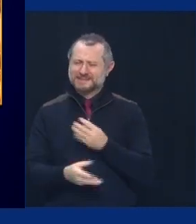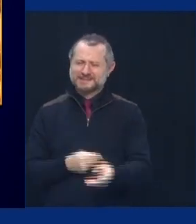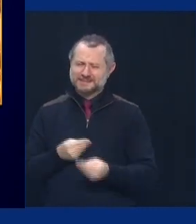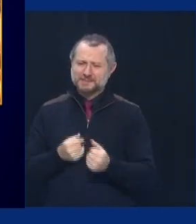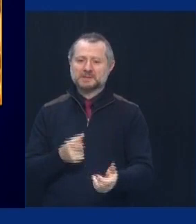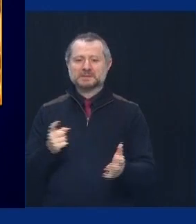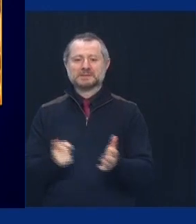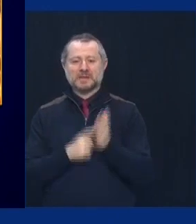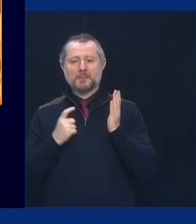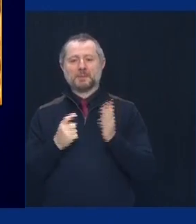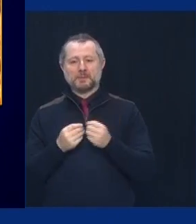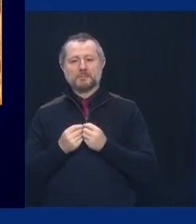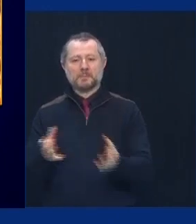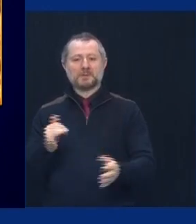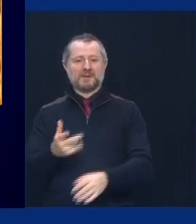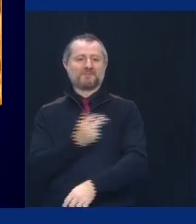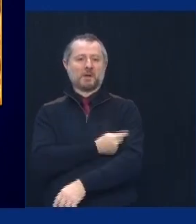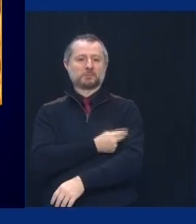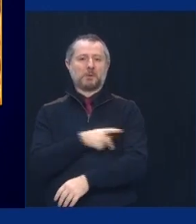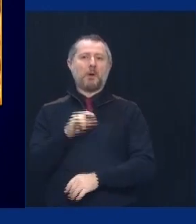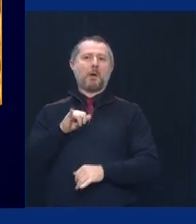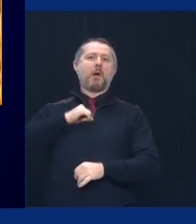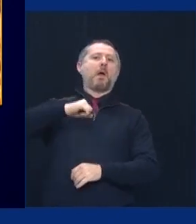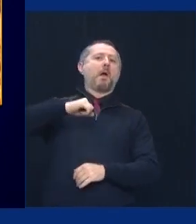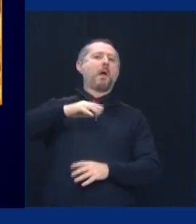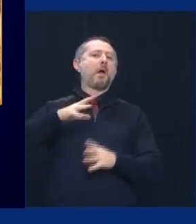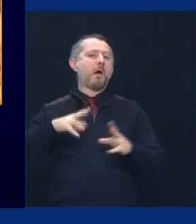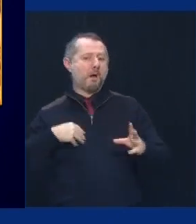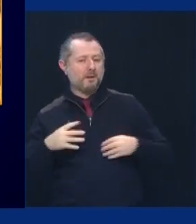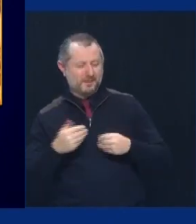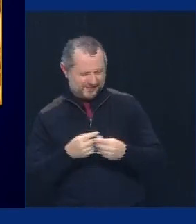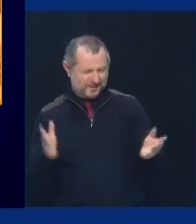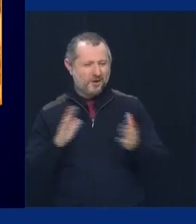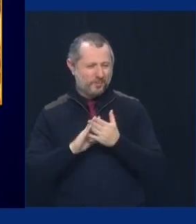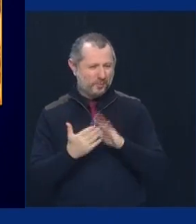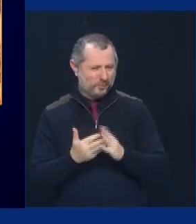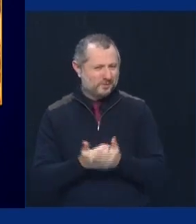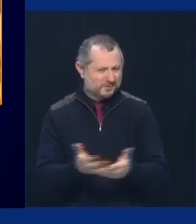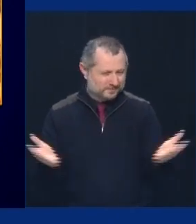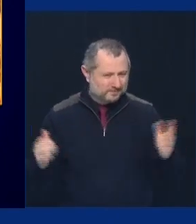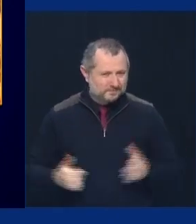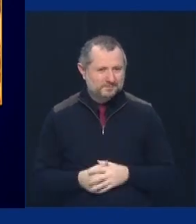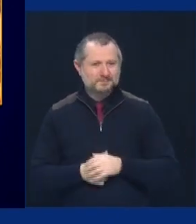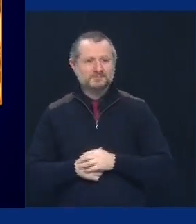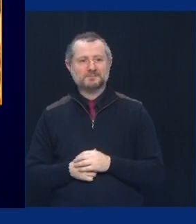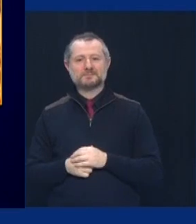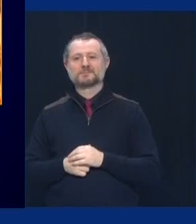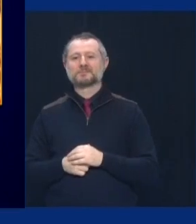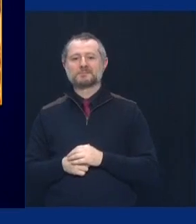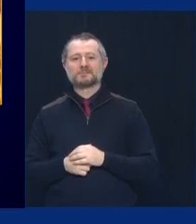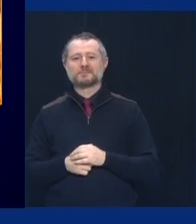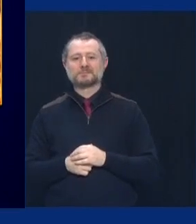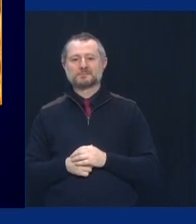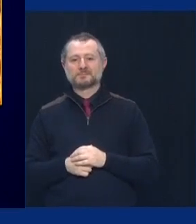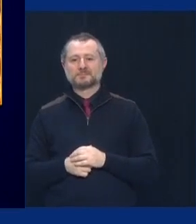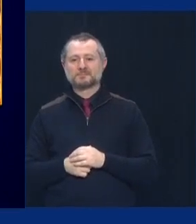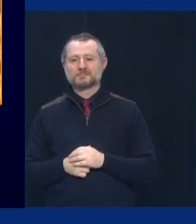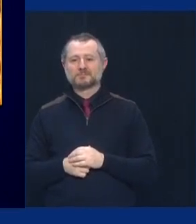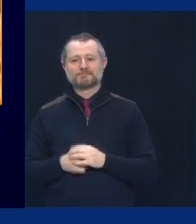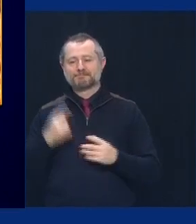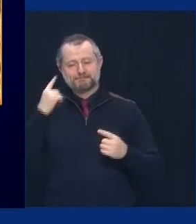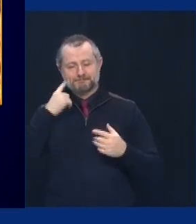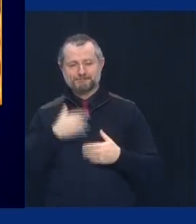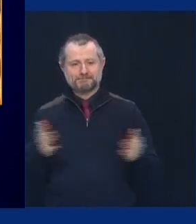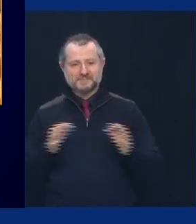get that vaccine to all of our communities. So as we think about our priorities, making sure